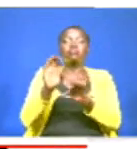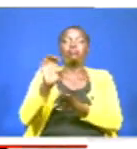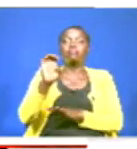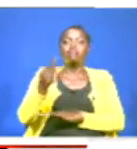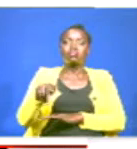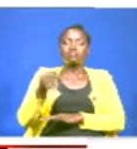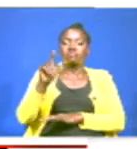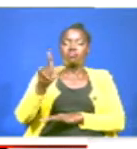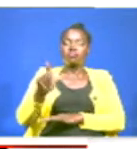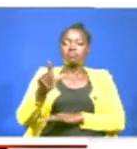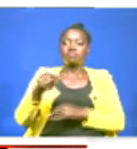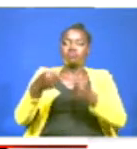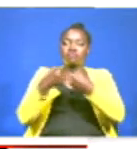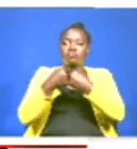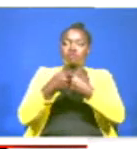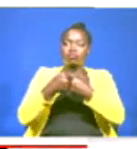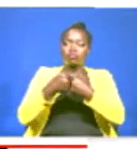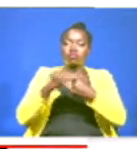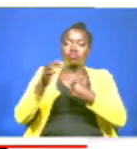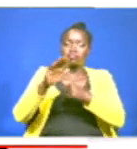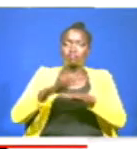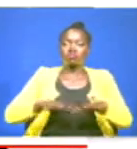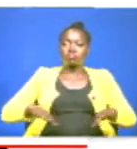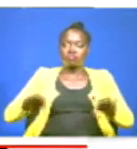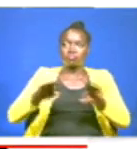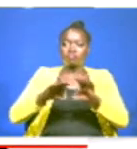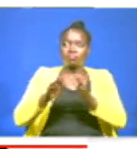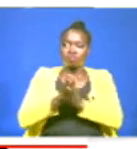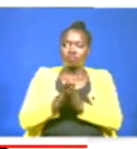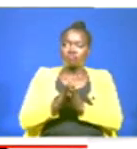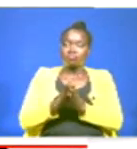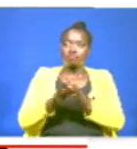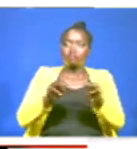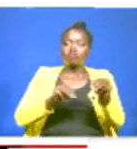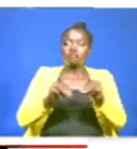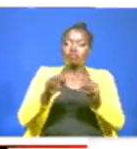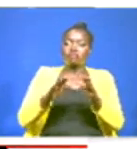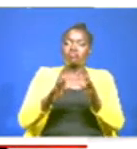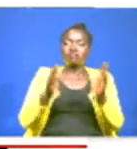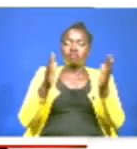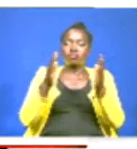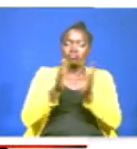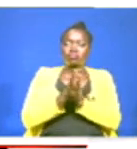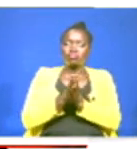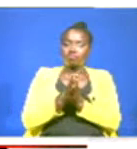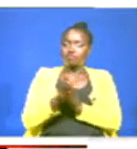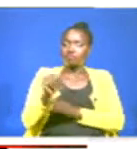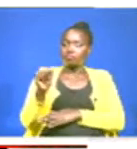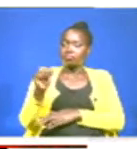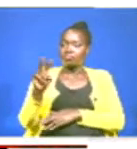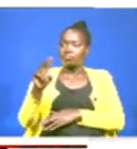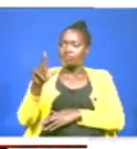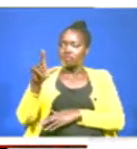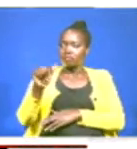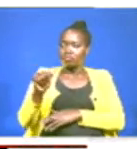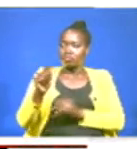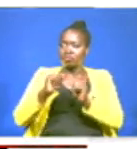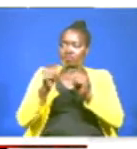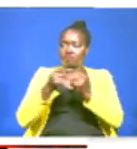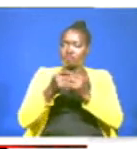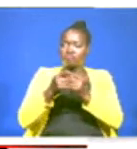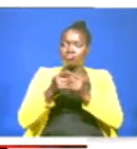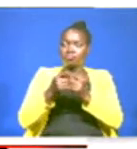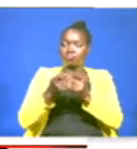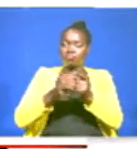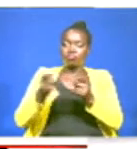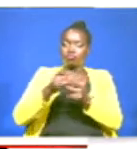played at the City Ground. Meanwhile, manager Unai Emery praised his Aston Villa team after they increased pressure on